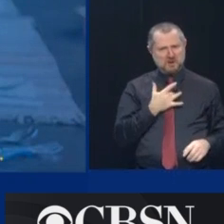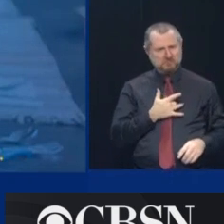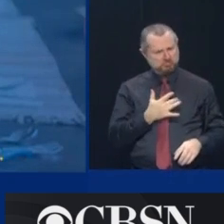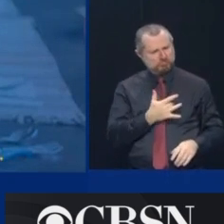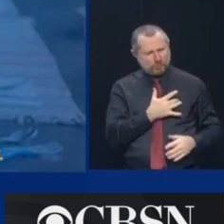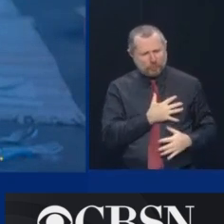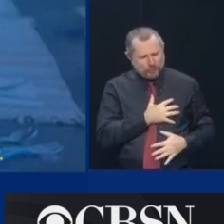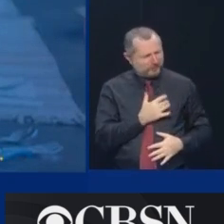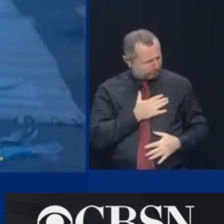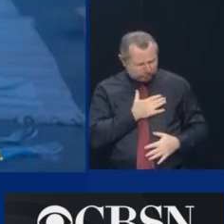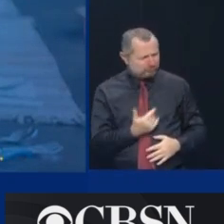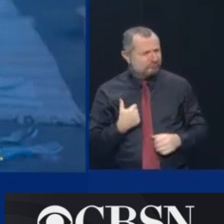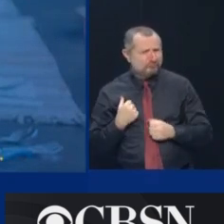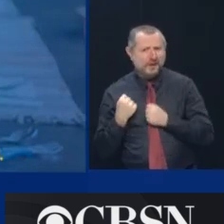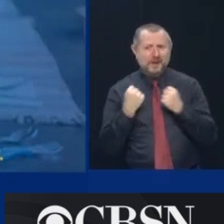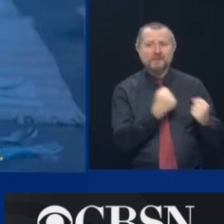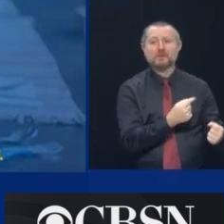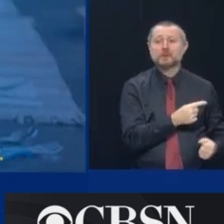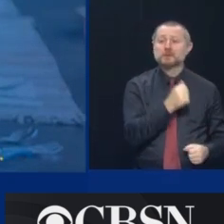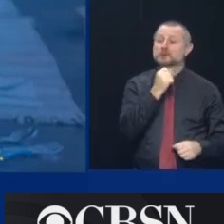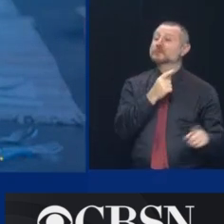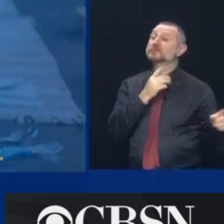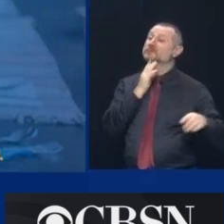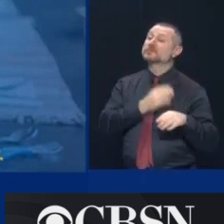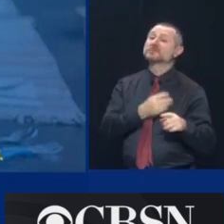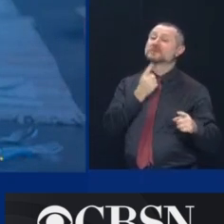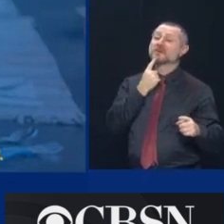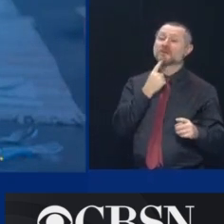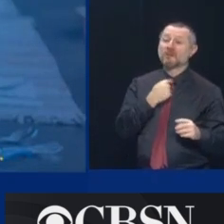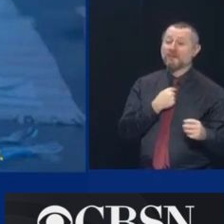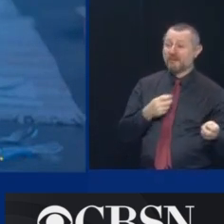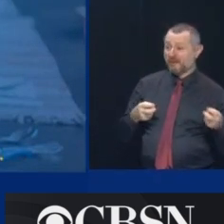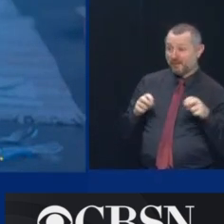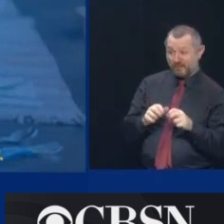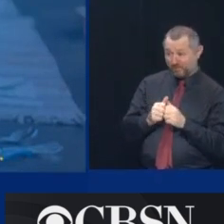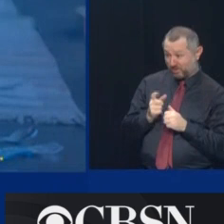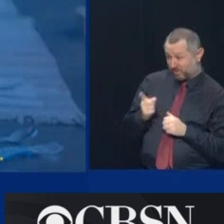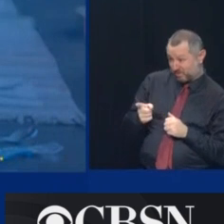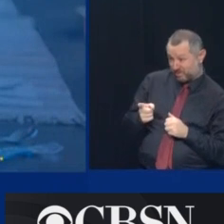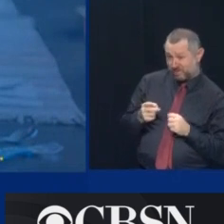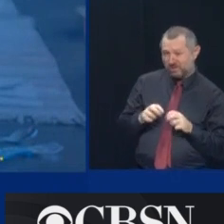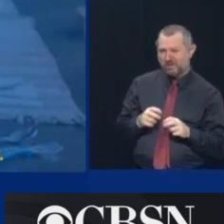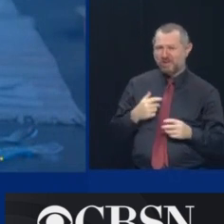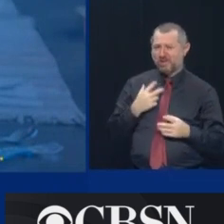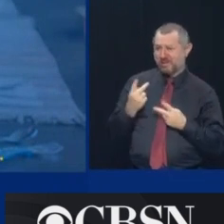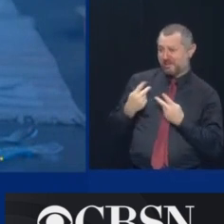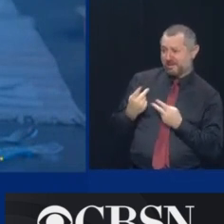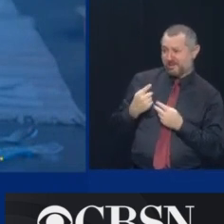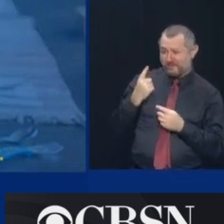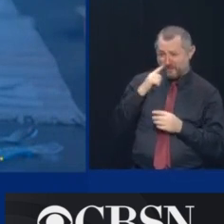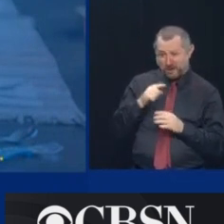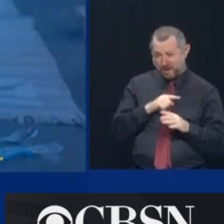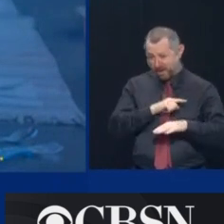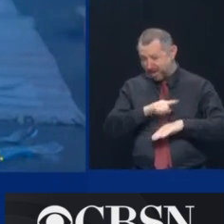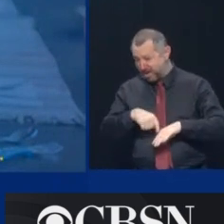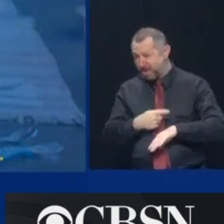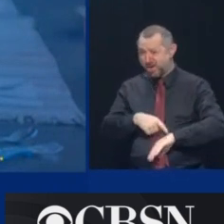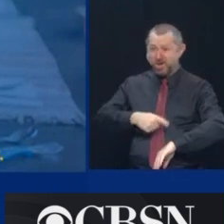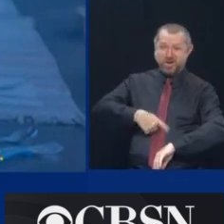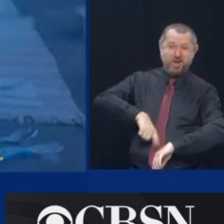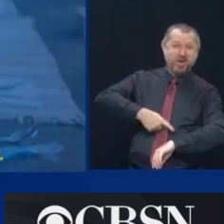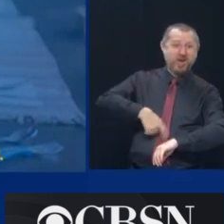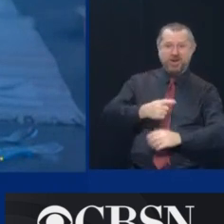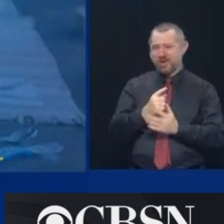But she said, even if I don't take the plane, then she's in a car with me, for a number of hours, and then she still winds